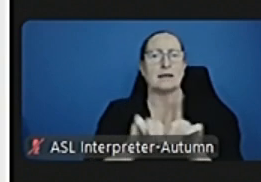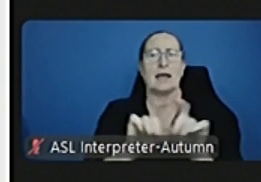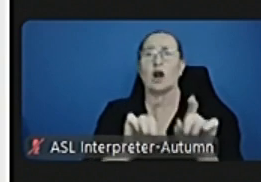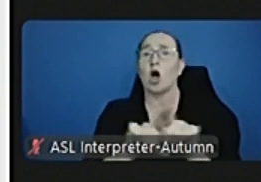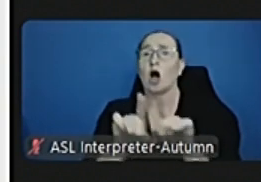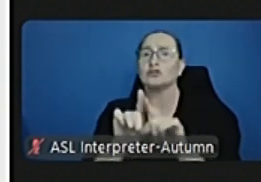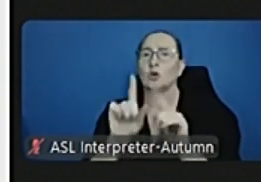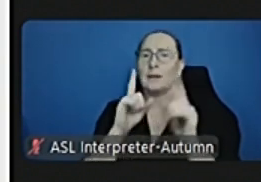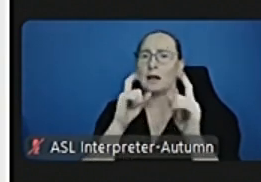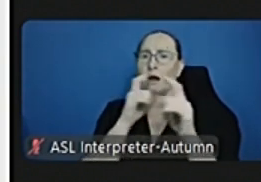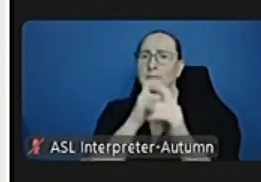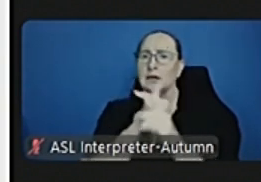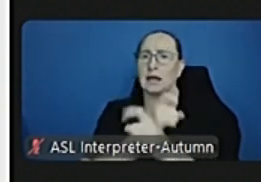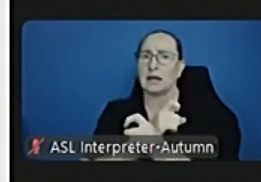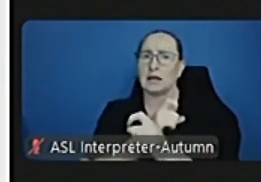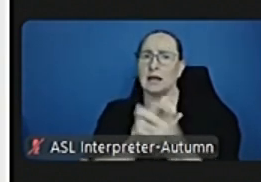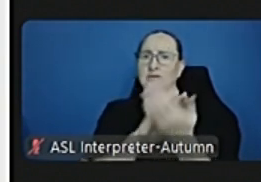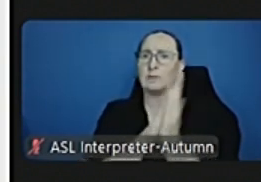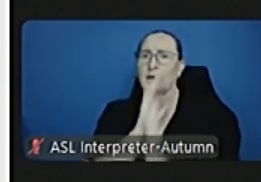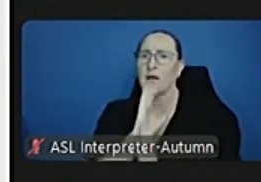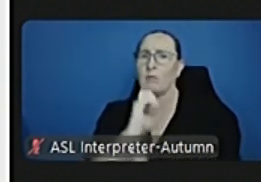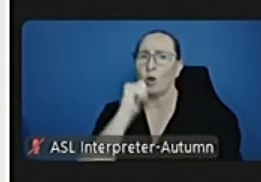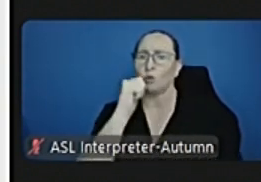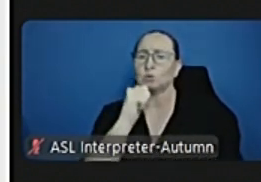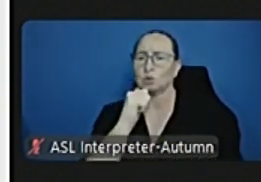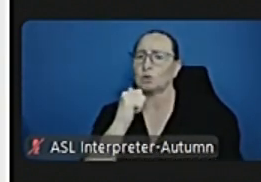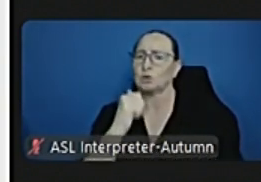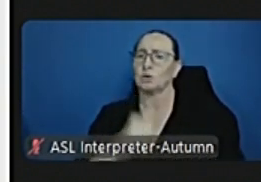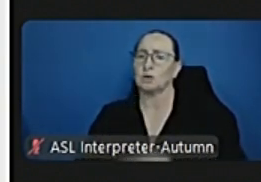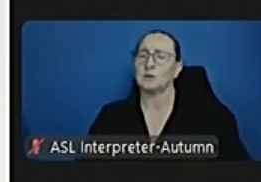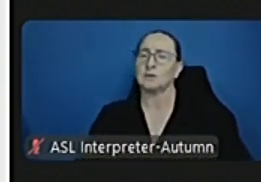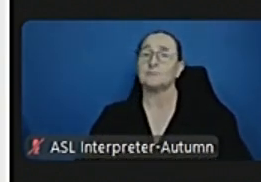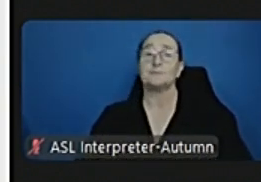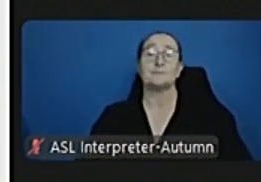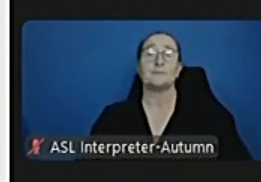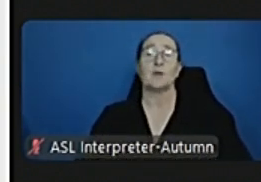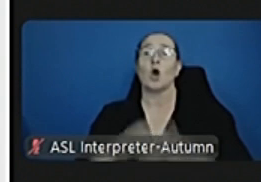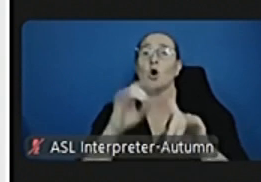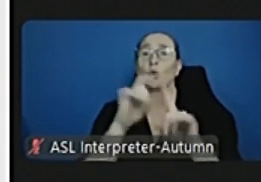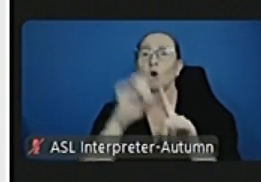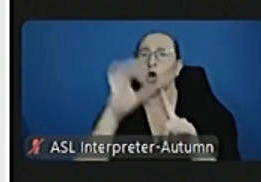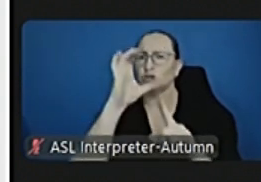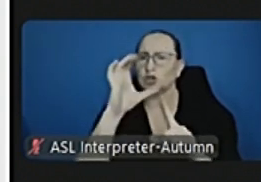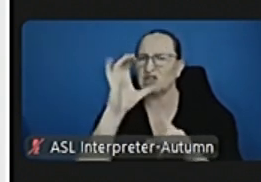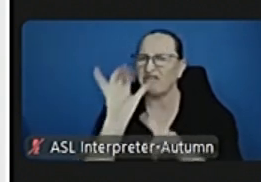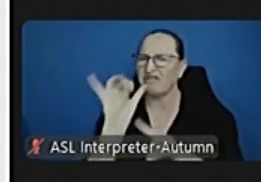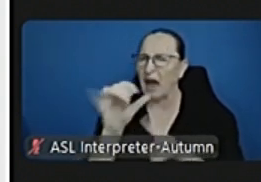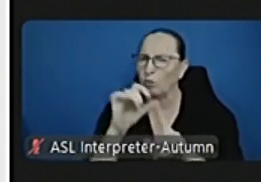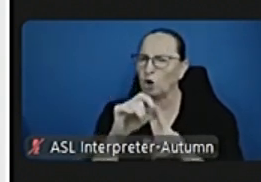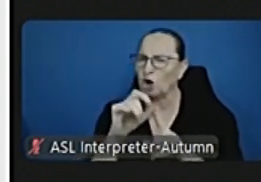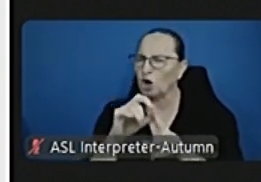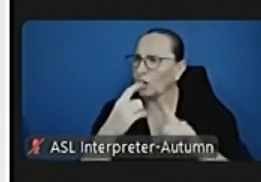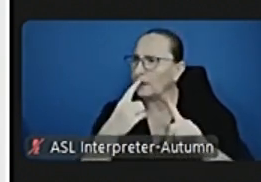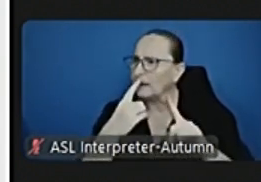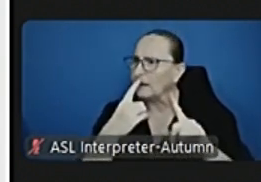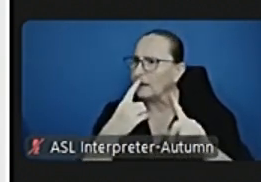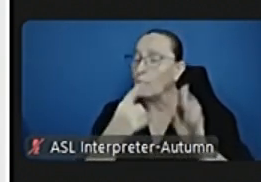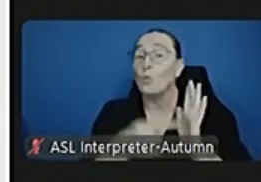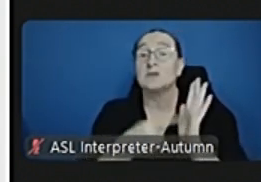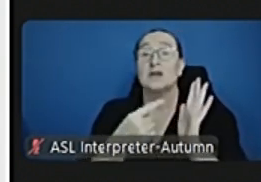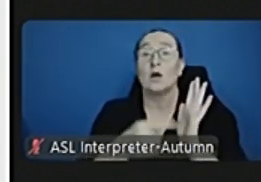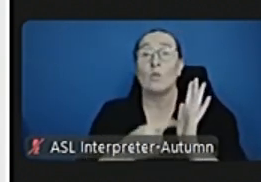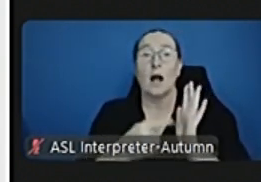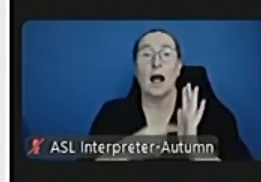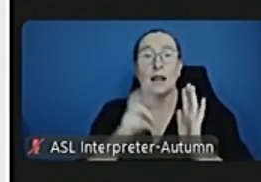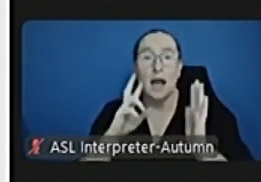we're aging and adaptations are made. Word search. What was that word I was coming up with? Every once in a while, if you see me looking down at